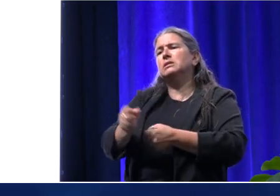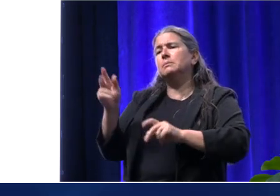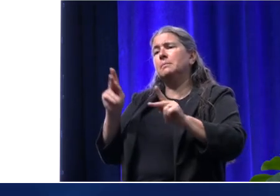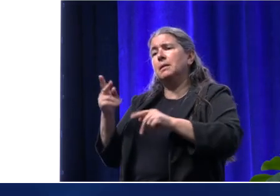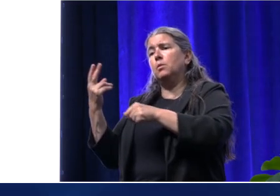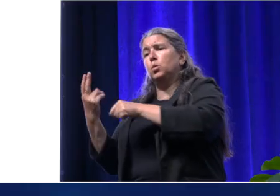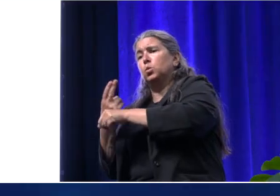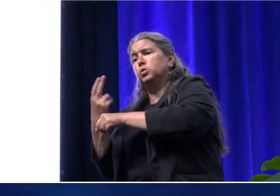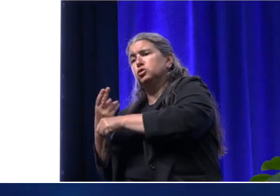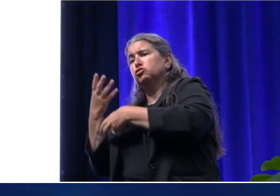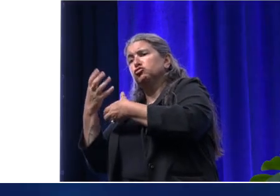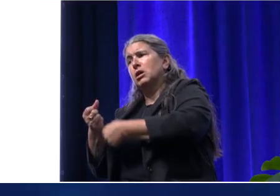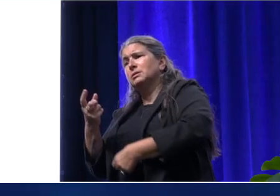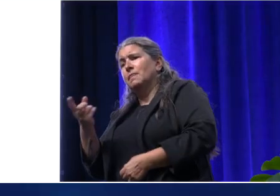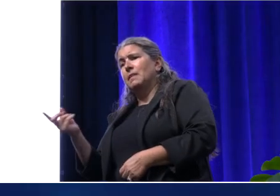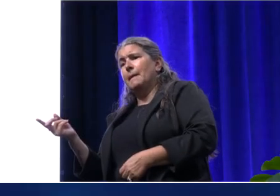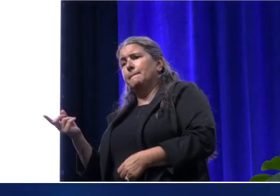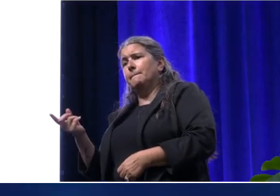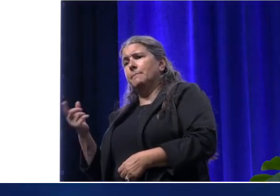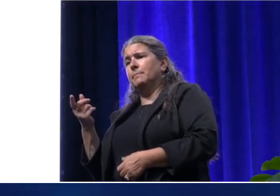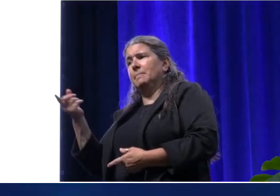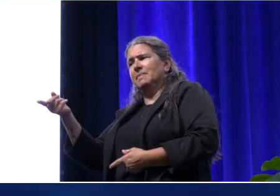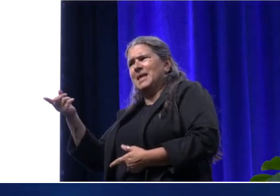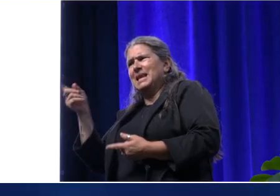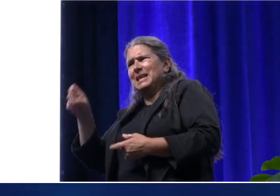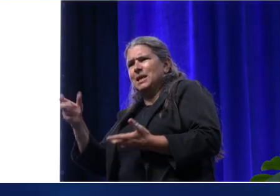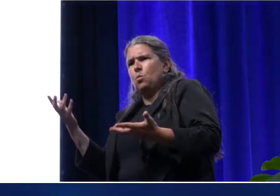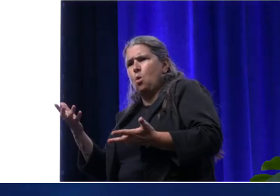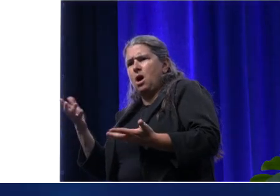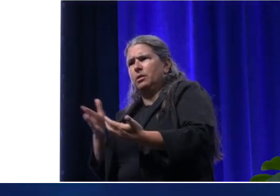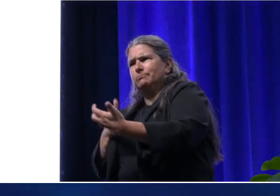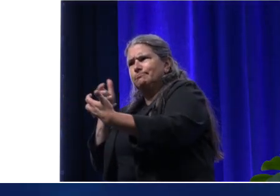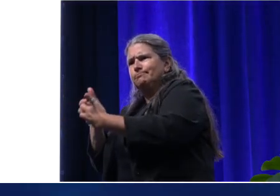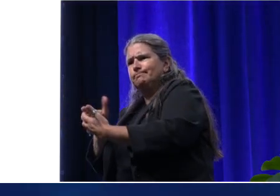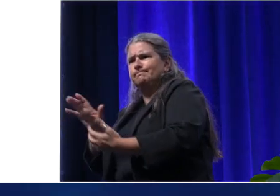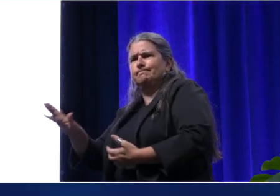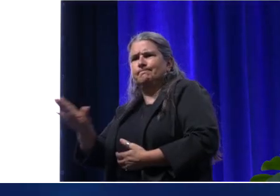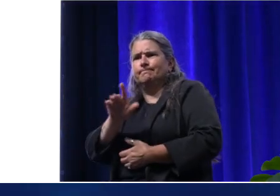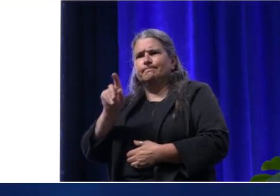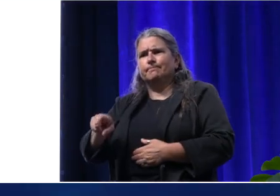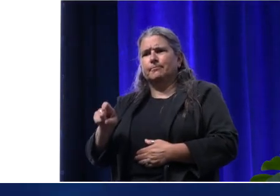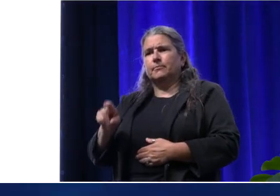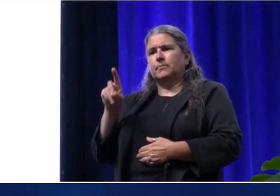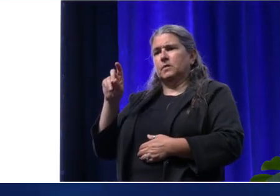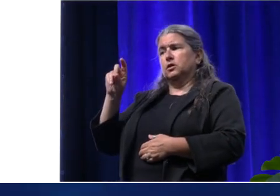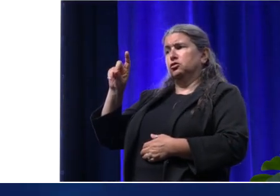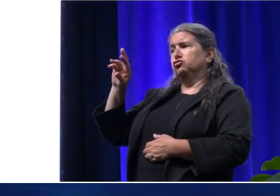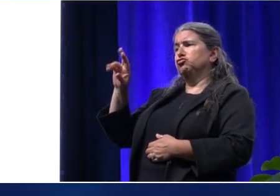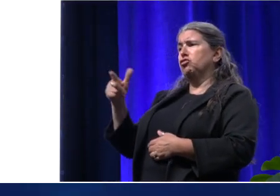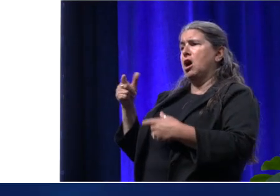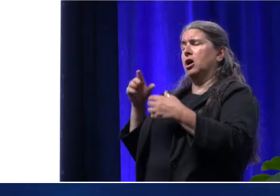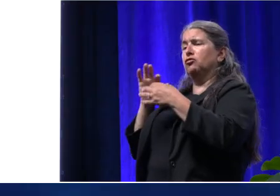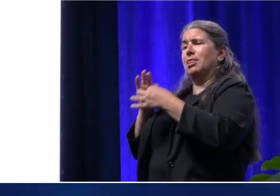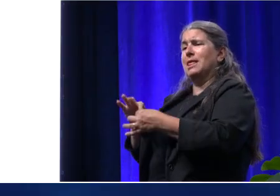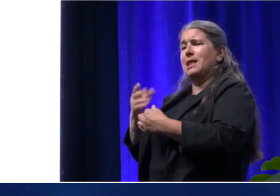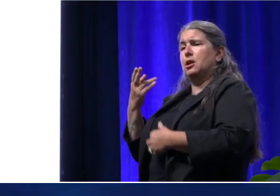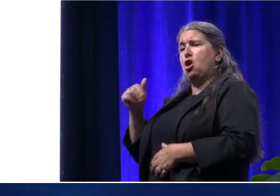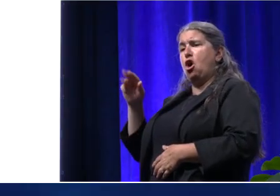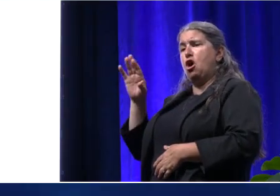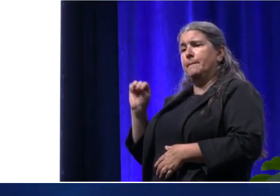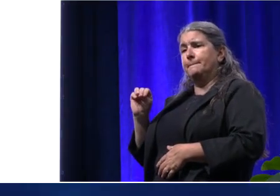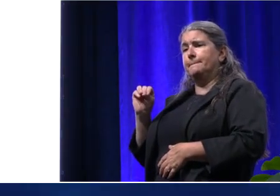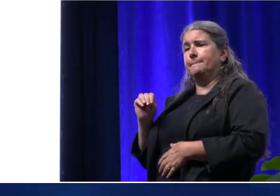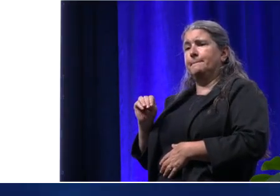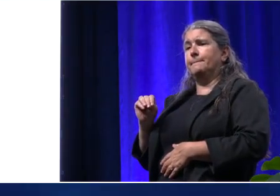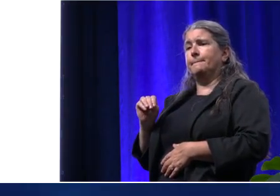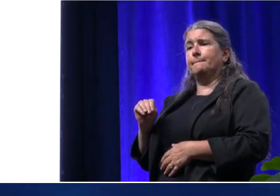street. It's time to think about other drug-related harms, not just overdose. Hepatitis, endocarditis, skin wounds, these things are still